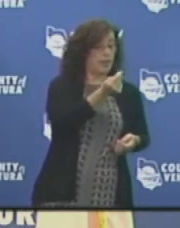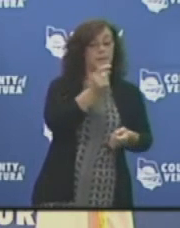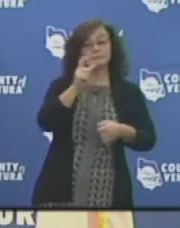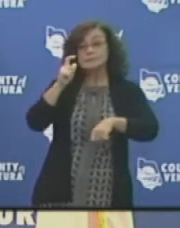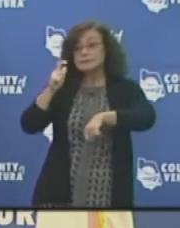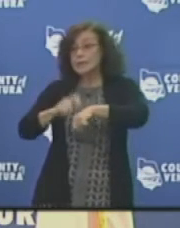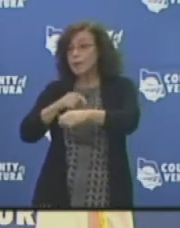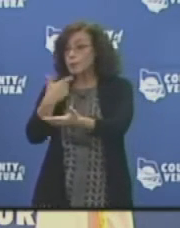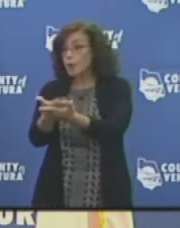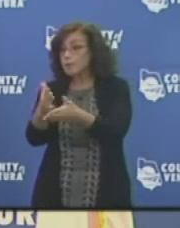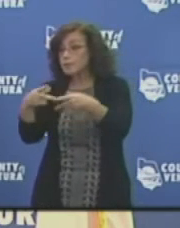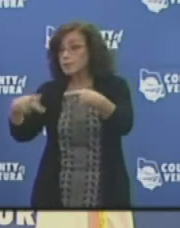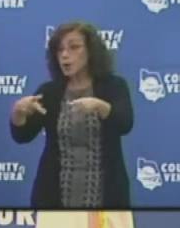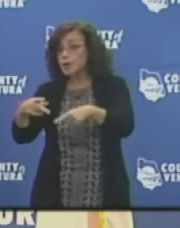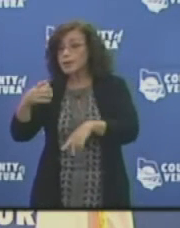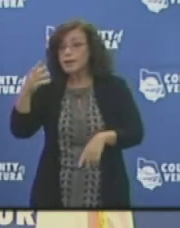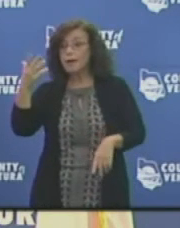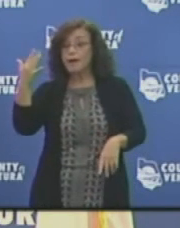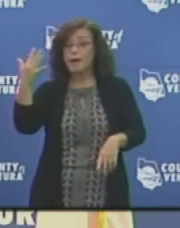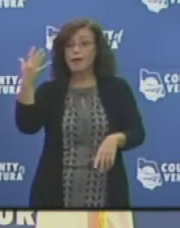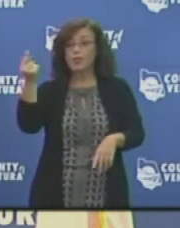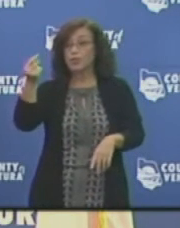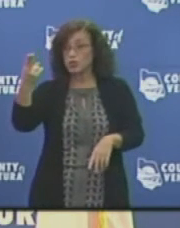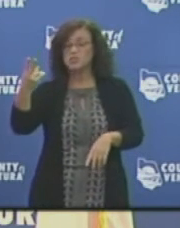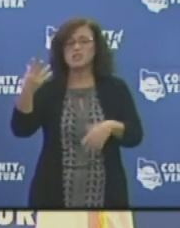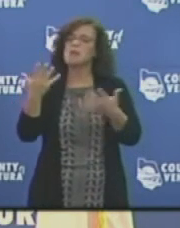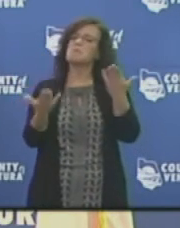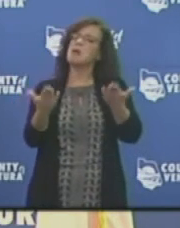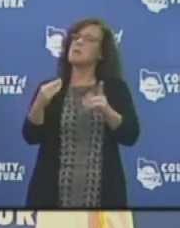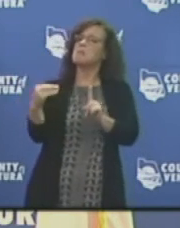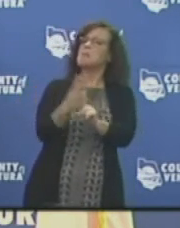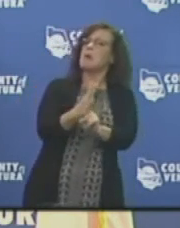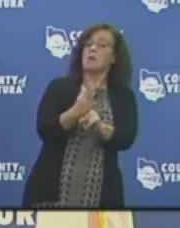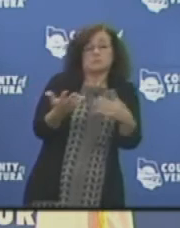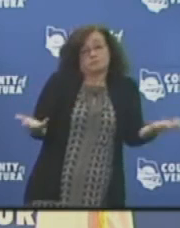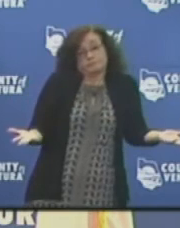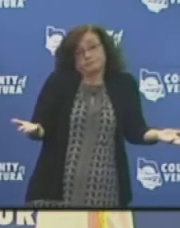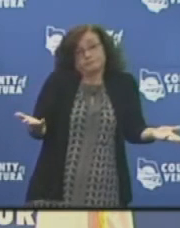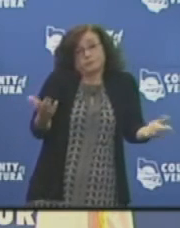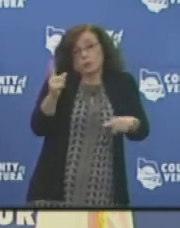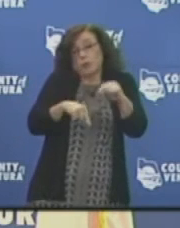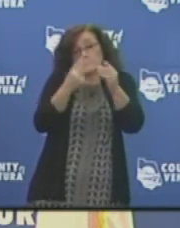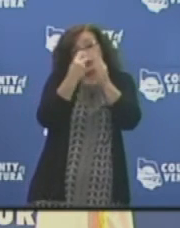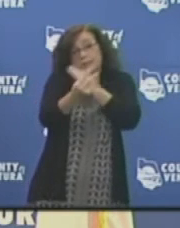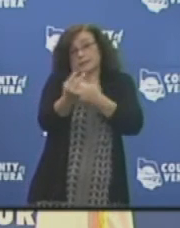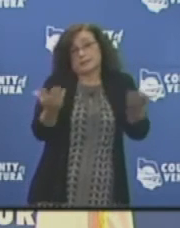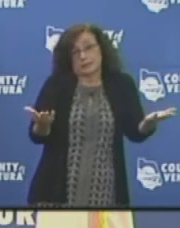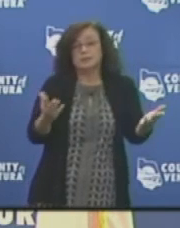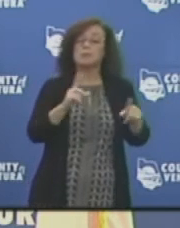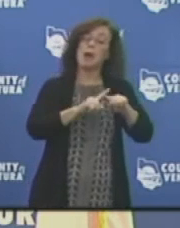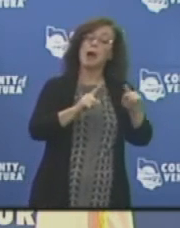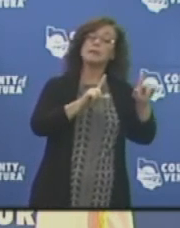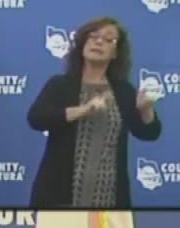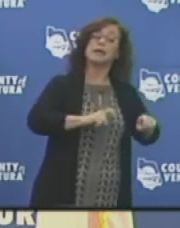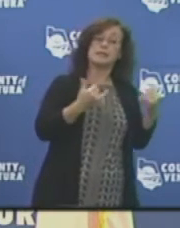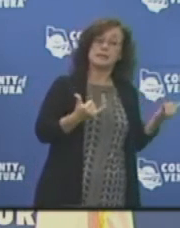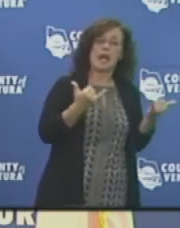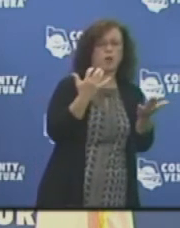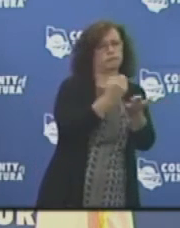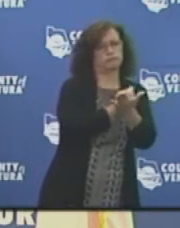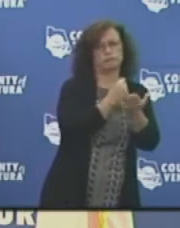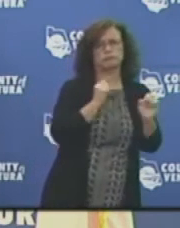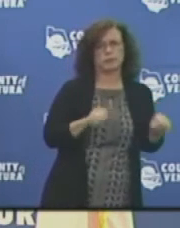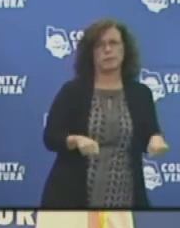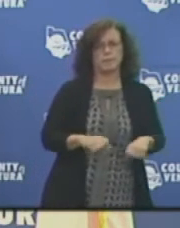odds tremendously that there will not be spread at your event. If you're not feeling well, please